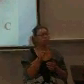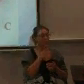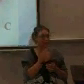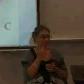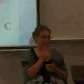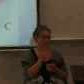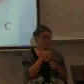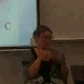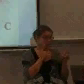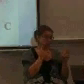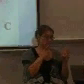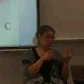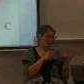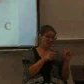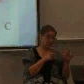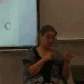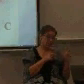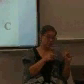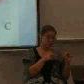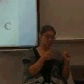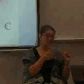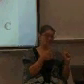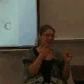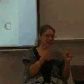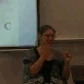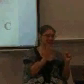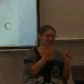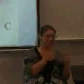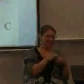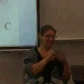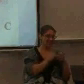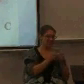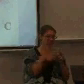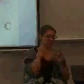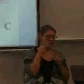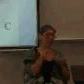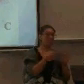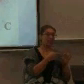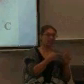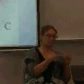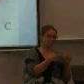the virus that would have been good luck in evolution because they were selected for it.